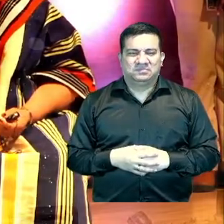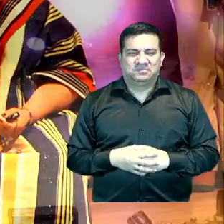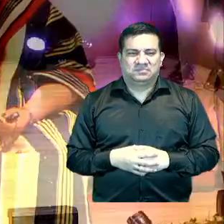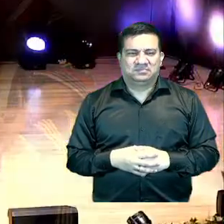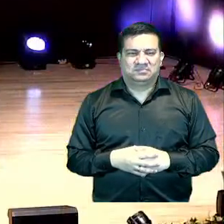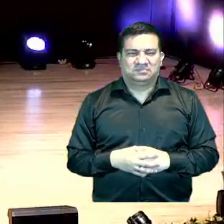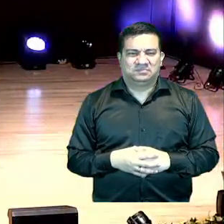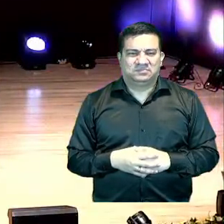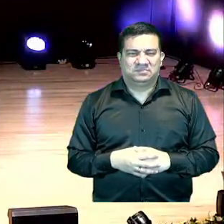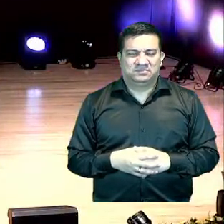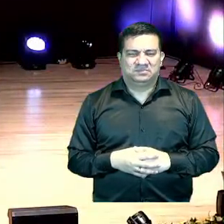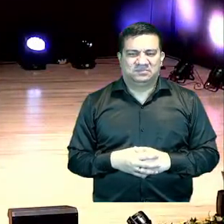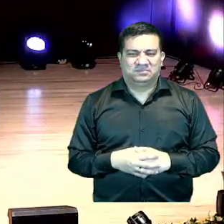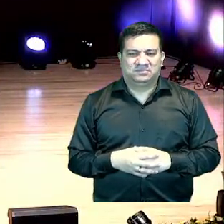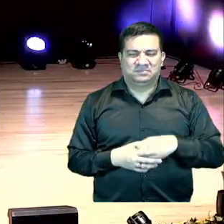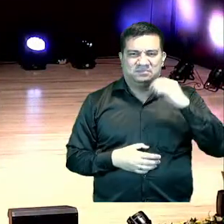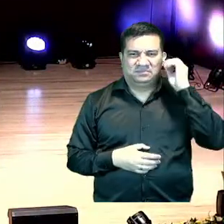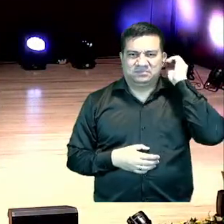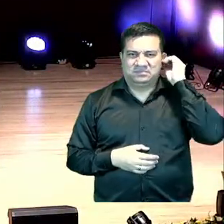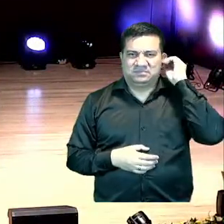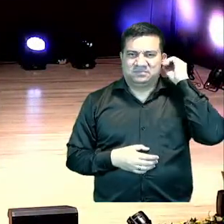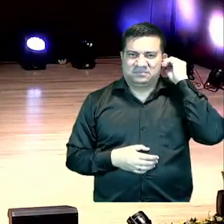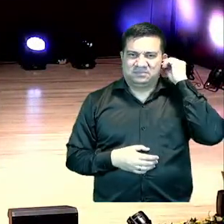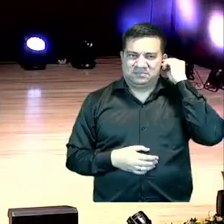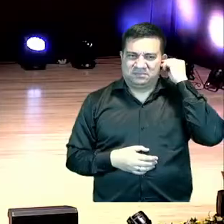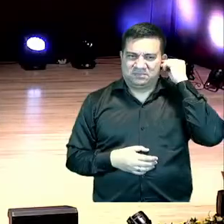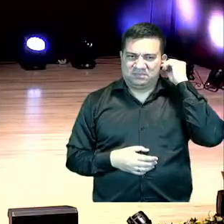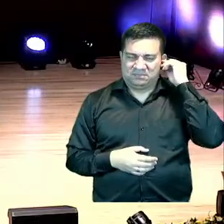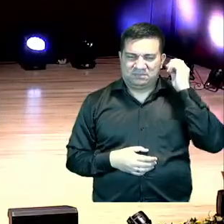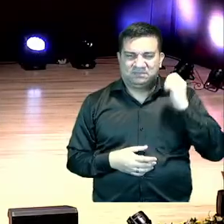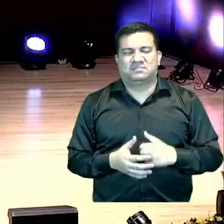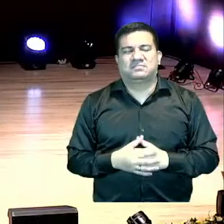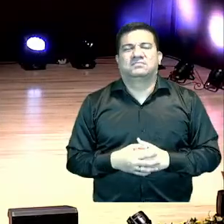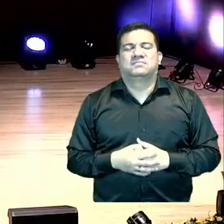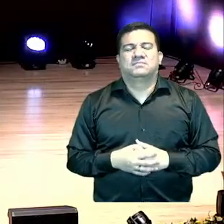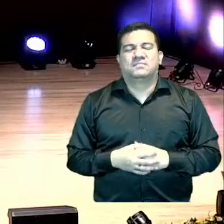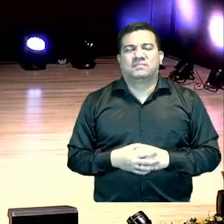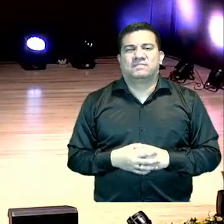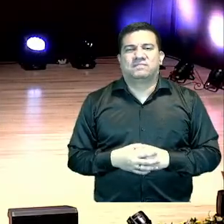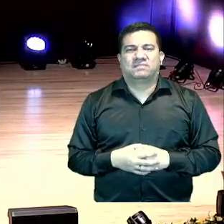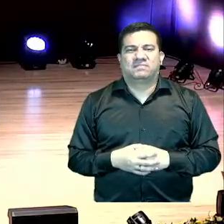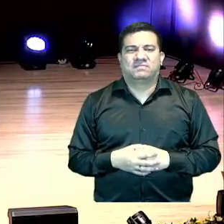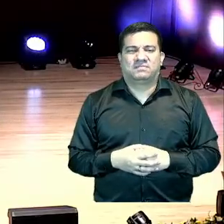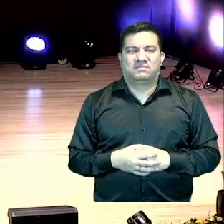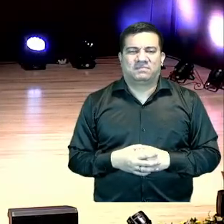Because it's not about, thank you, it's not about,